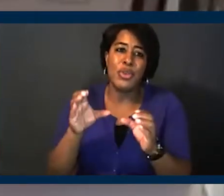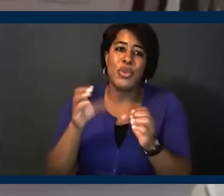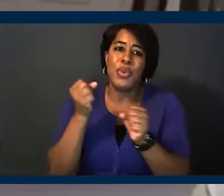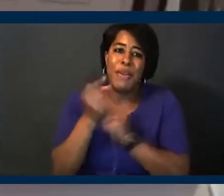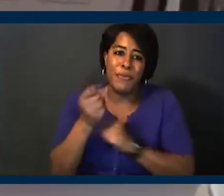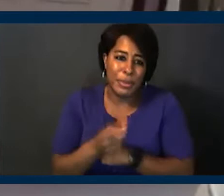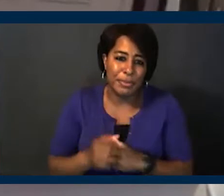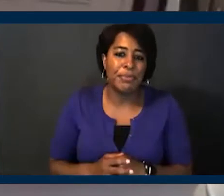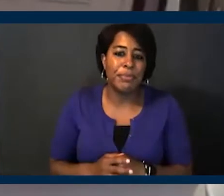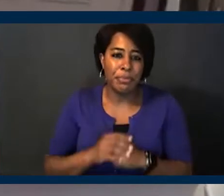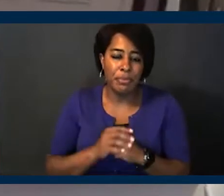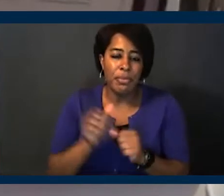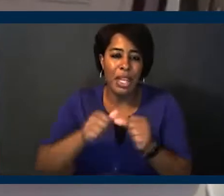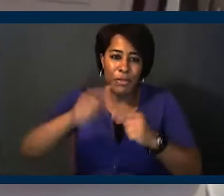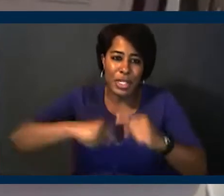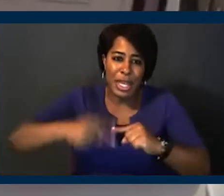How about Drexel?